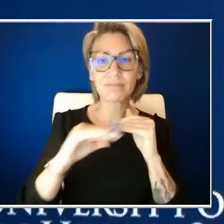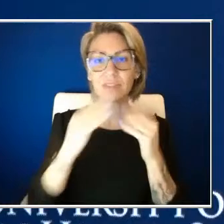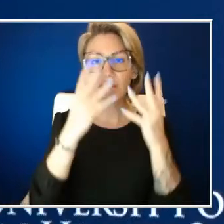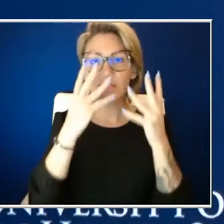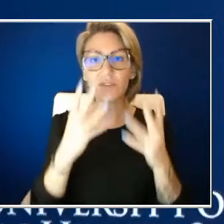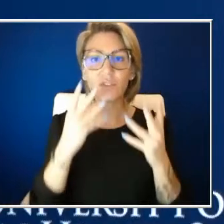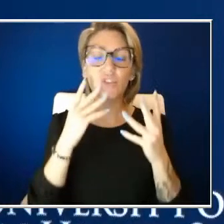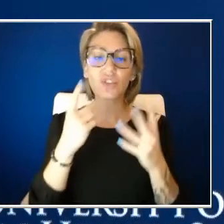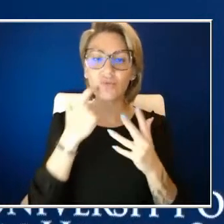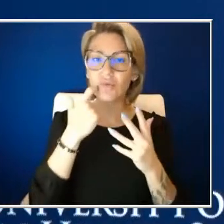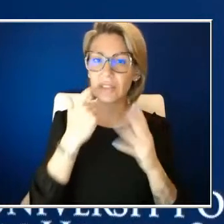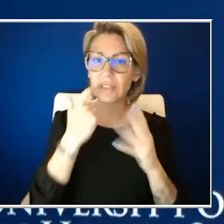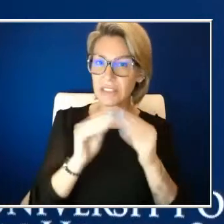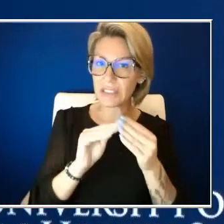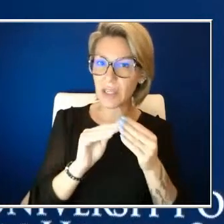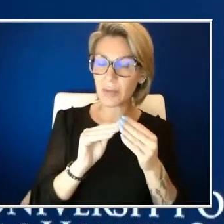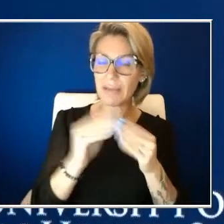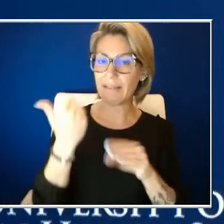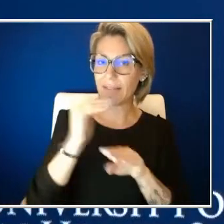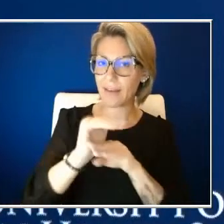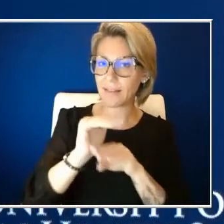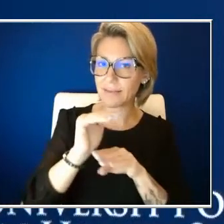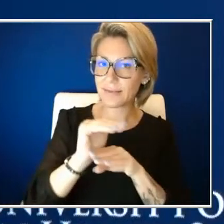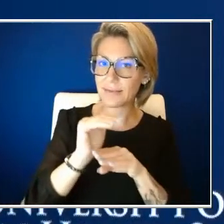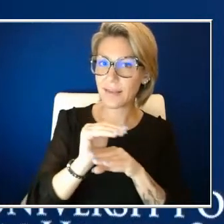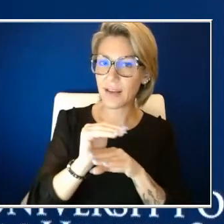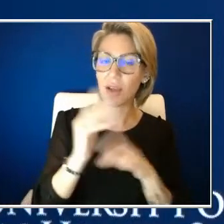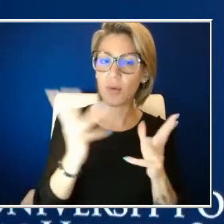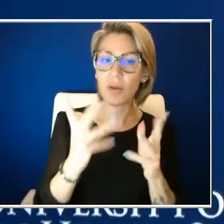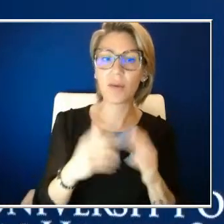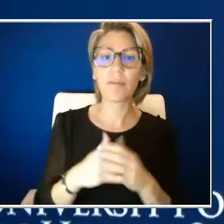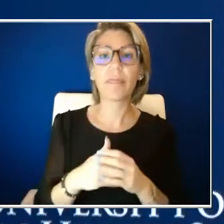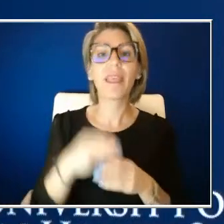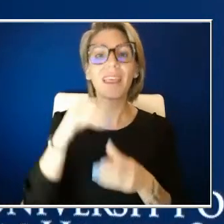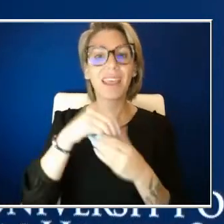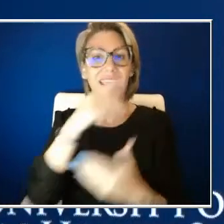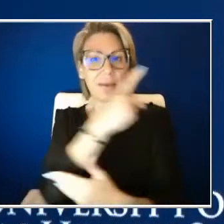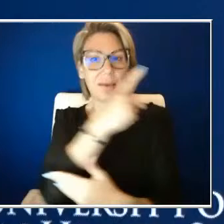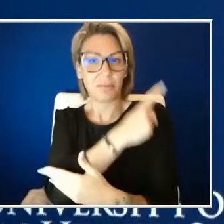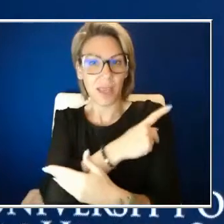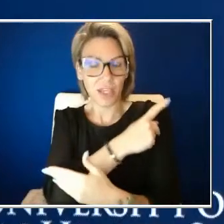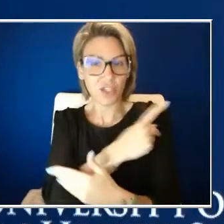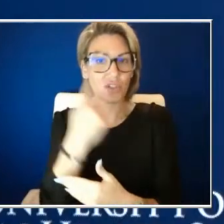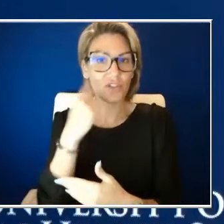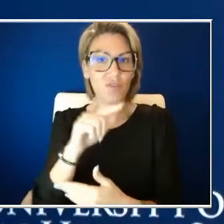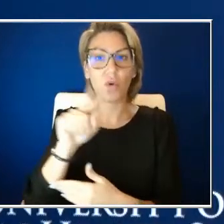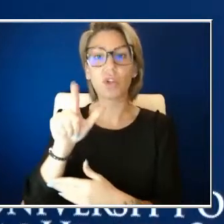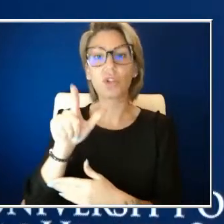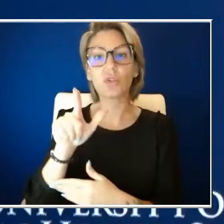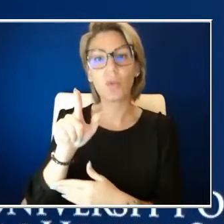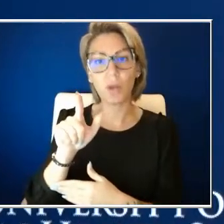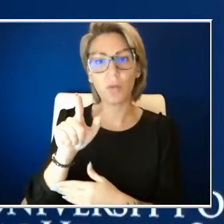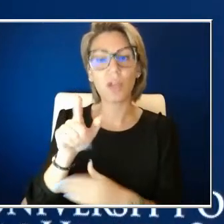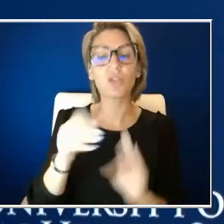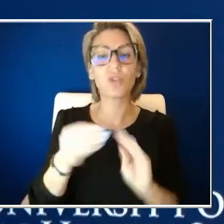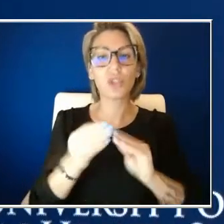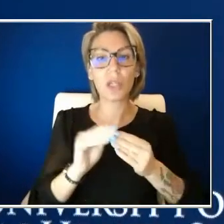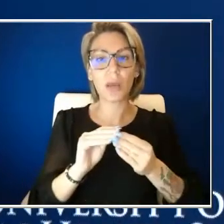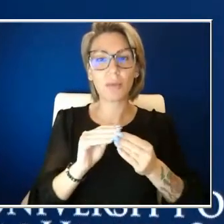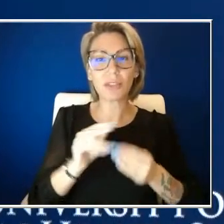numbers taken last evening show that we have inpatients for 21. So our numbers have gone up